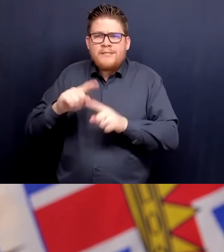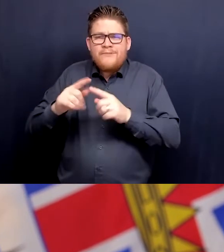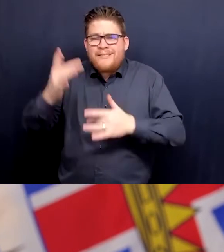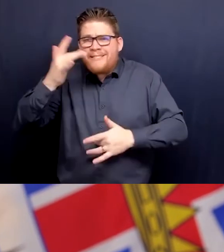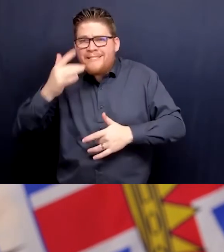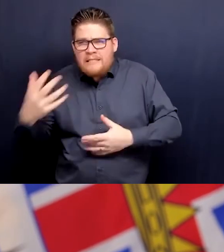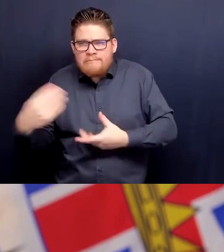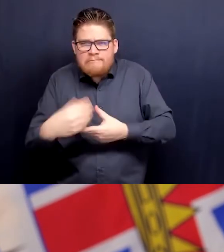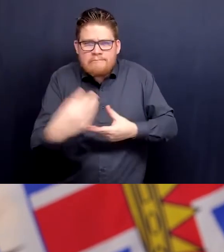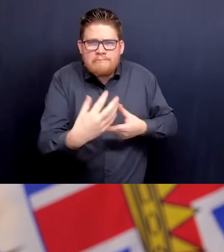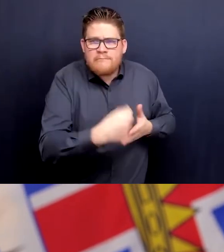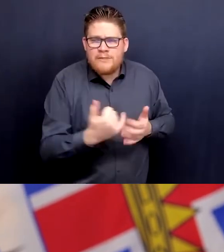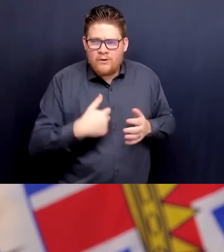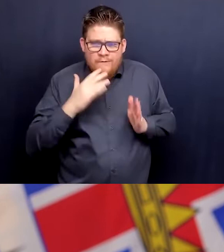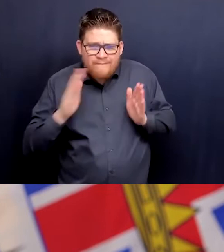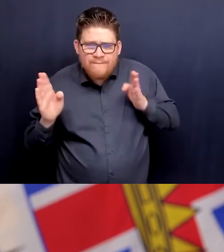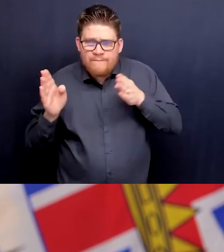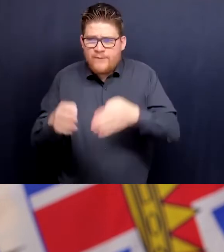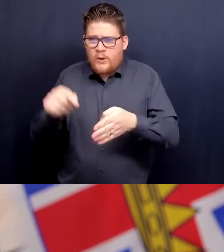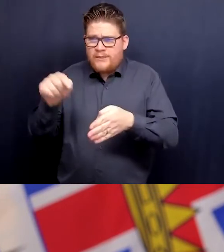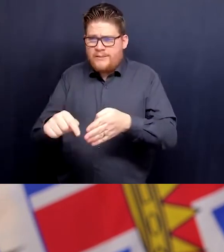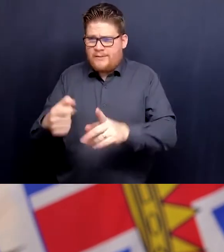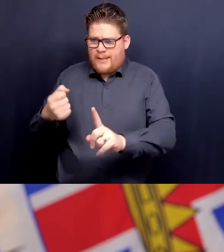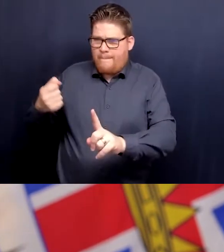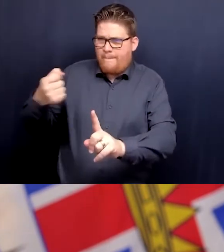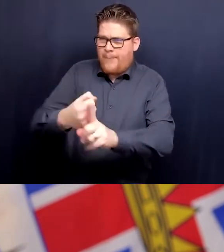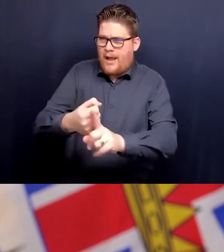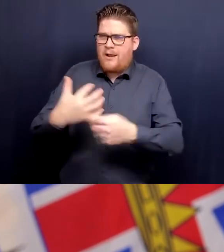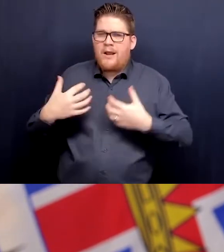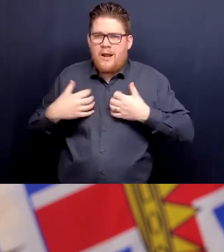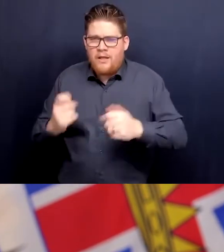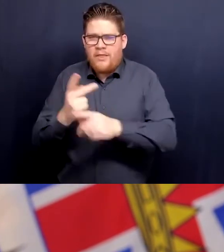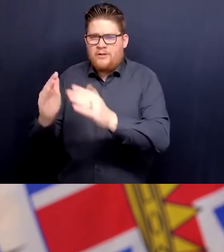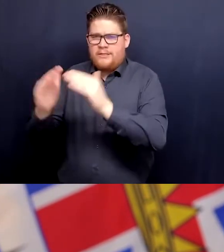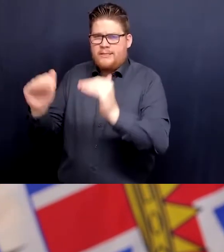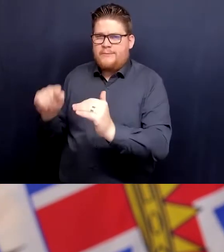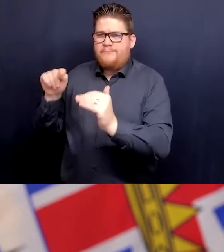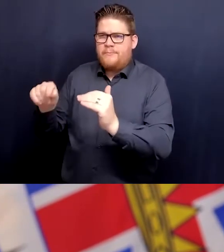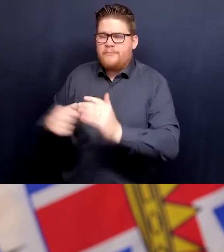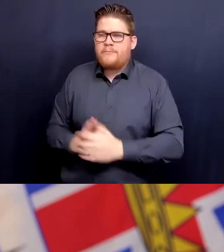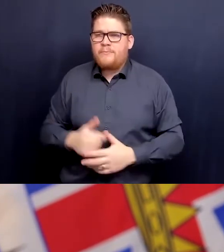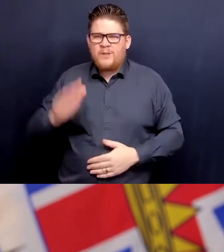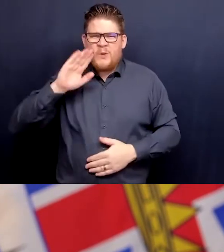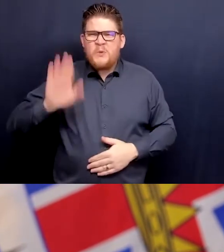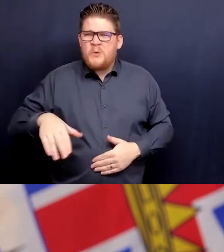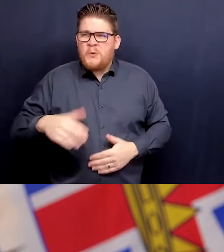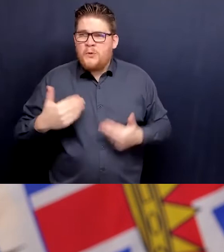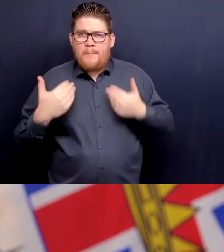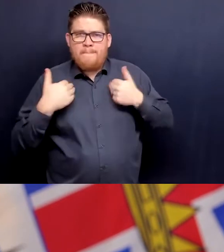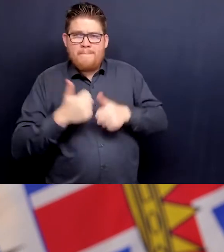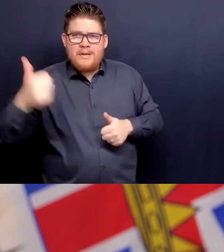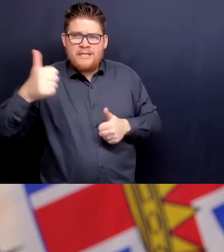on the impact on our healthcare system. And I know the minister and Deputy Steve Brown have been